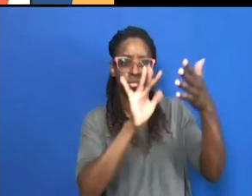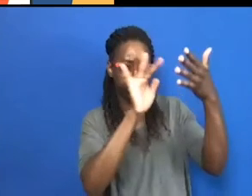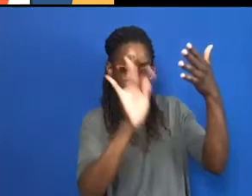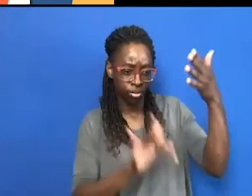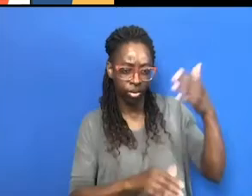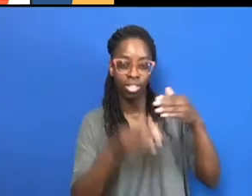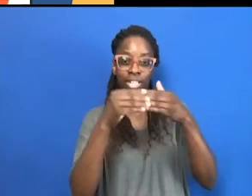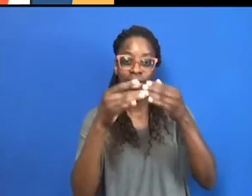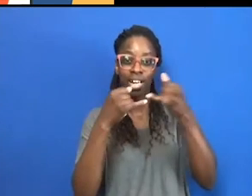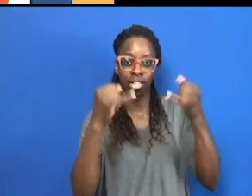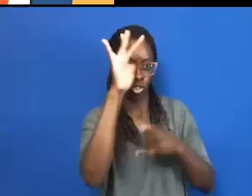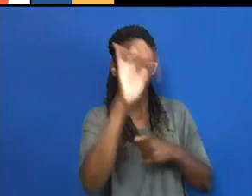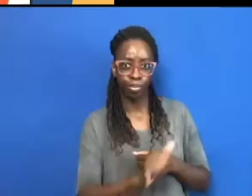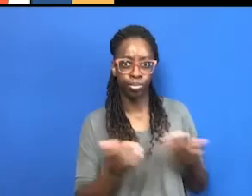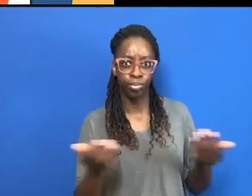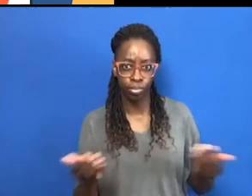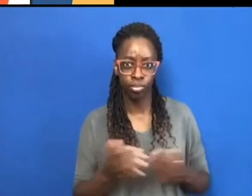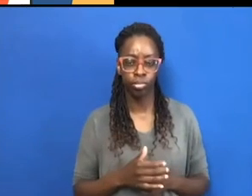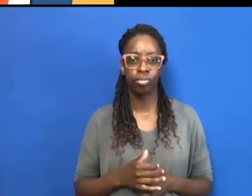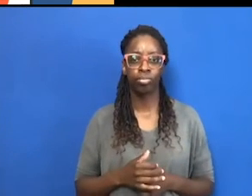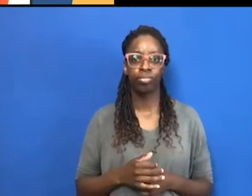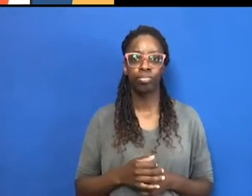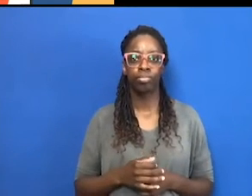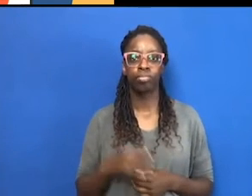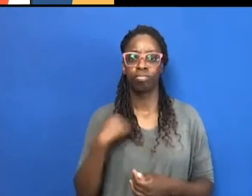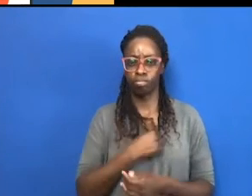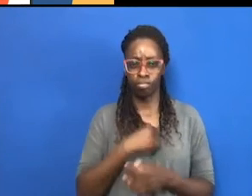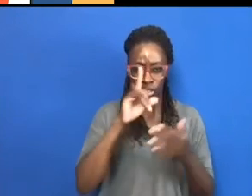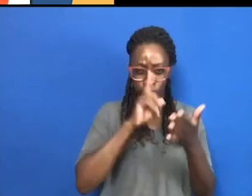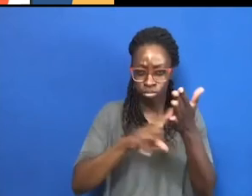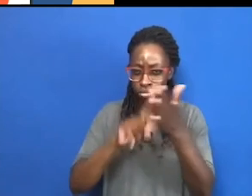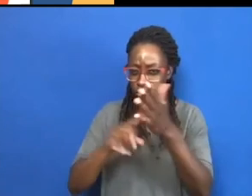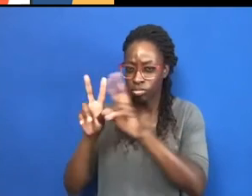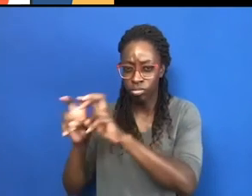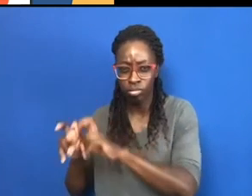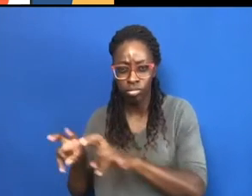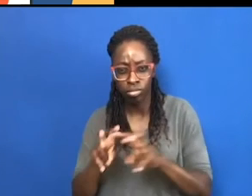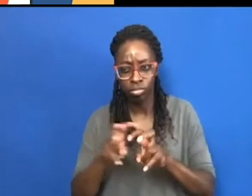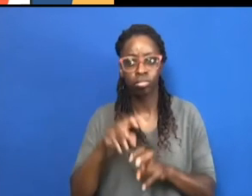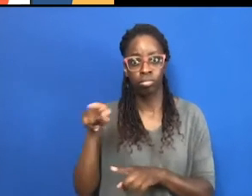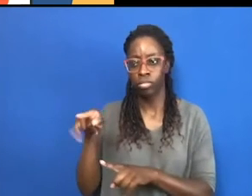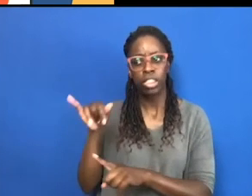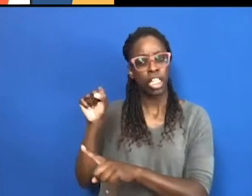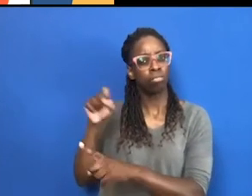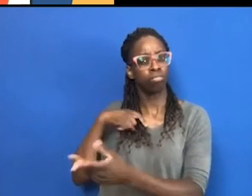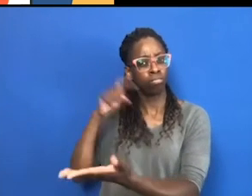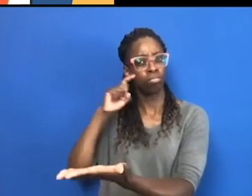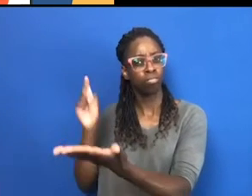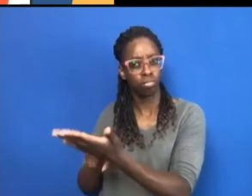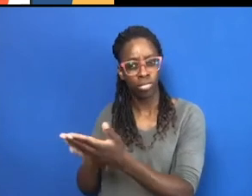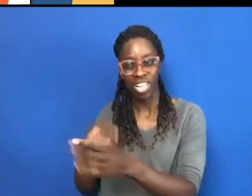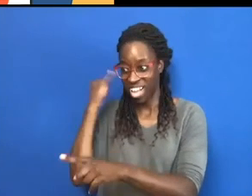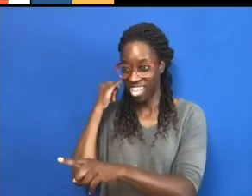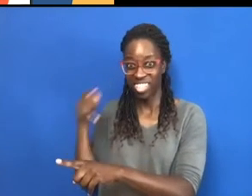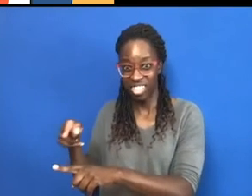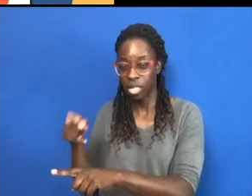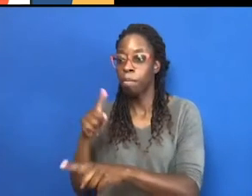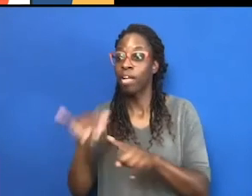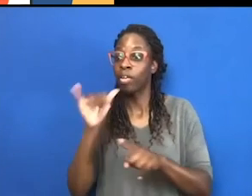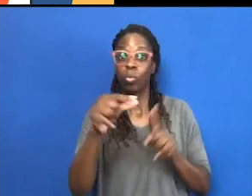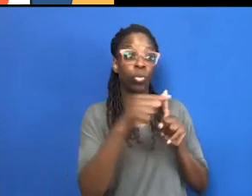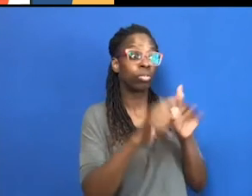these areas are actually included in state early learning guidelines. And perhaps if we